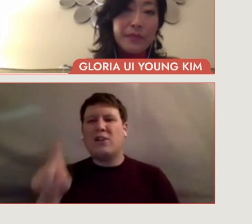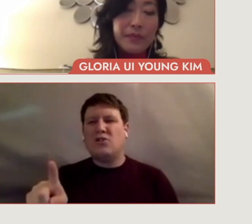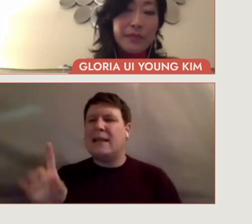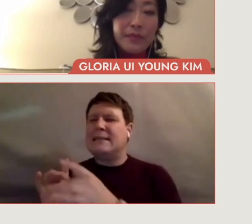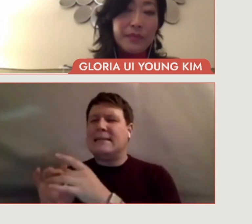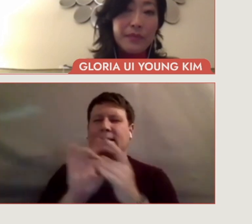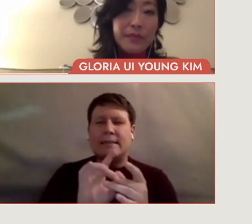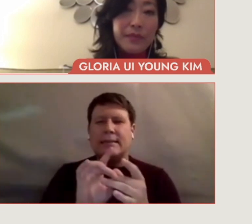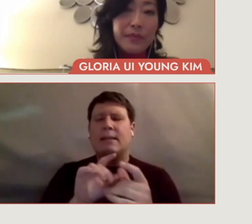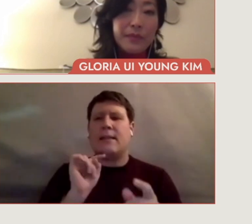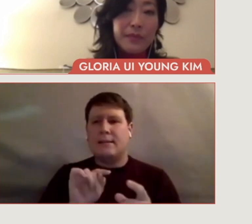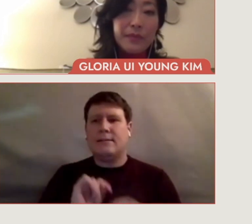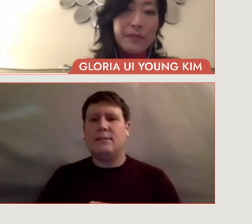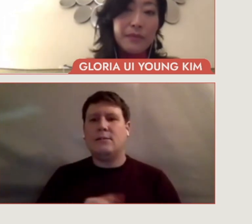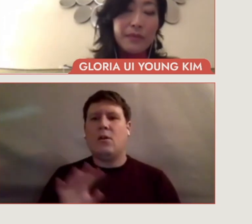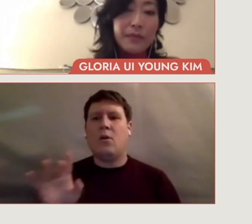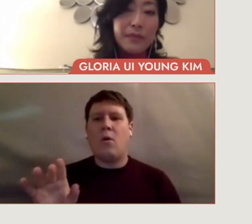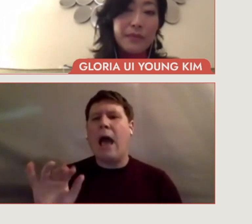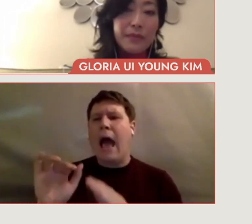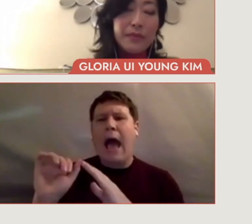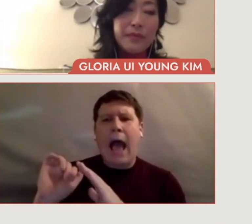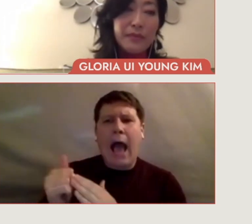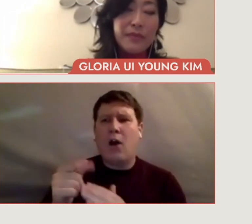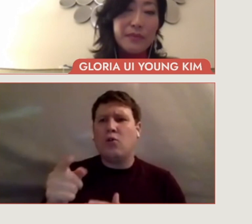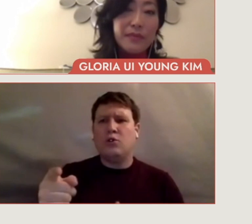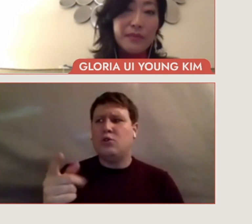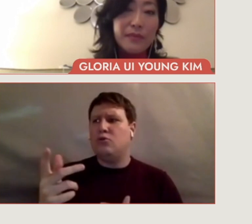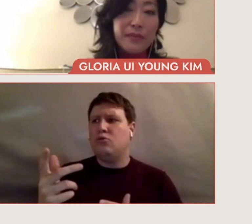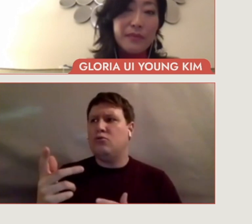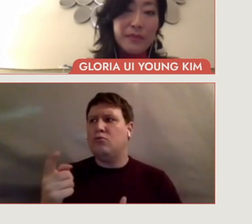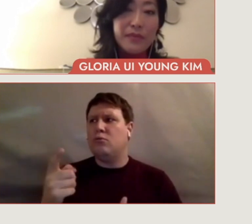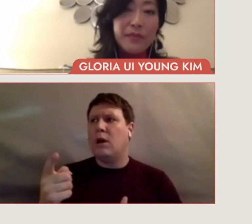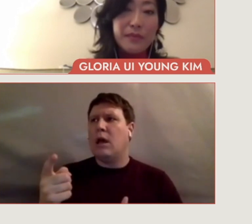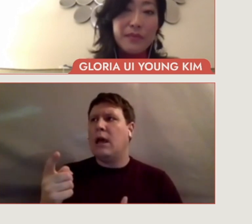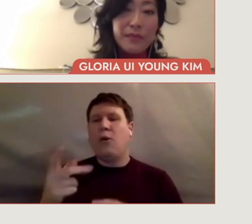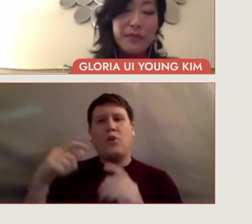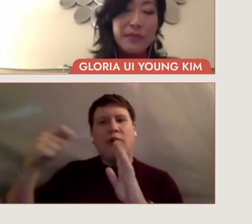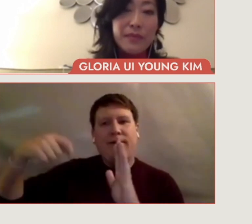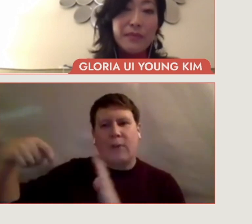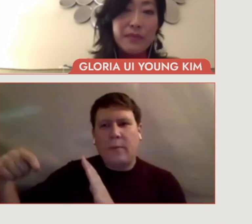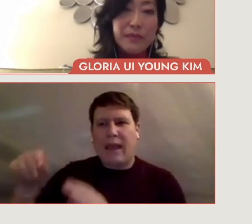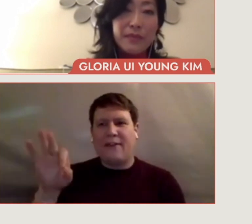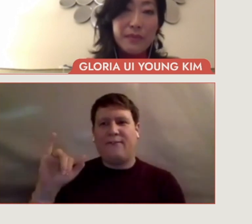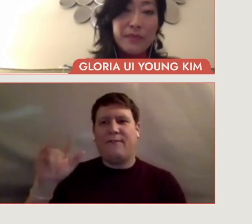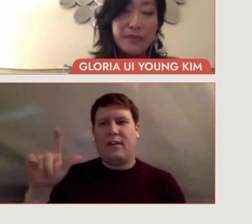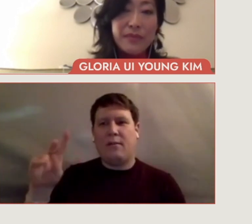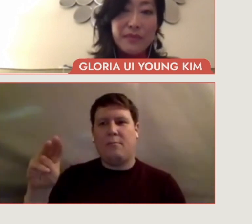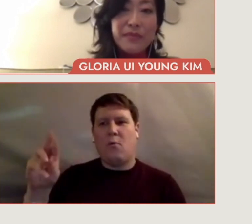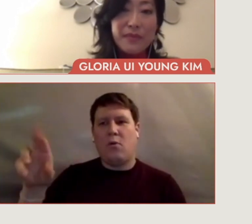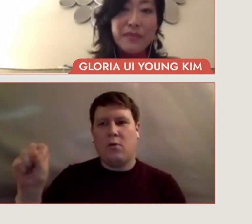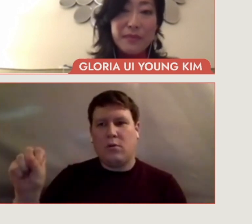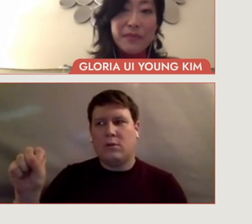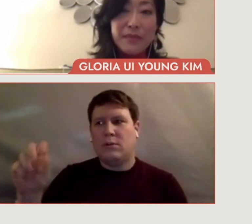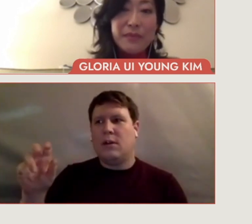was it like filming at Film Wars? Like, and you know, this is, like locations are very important. So